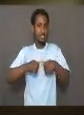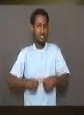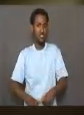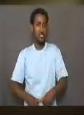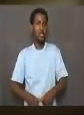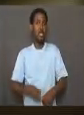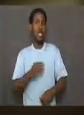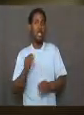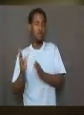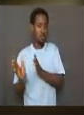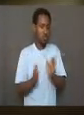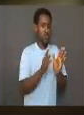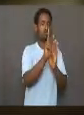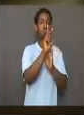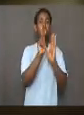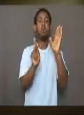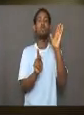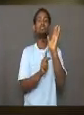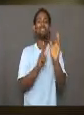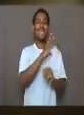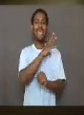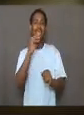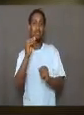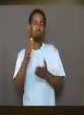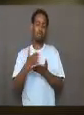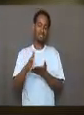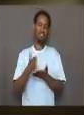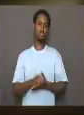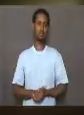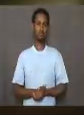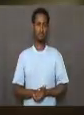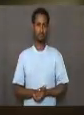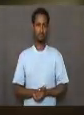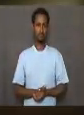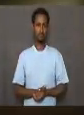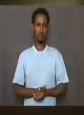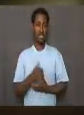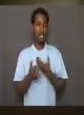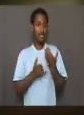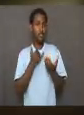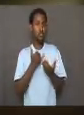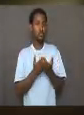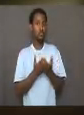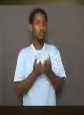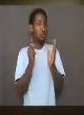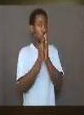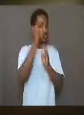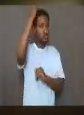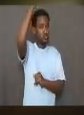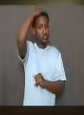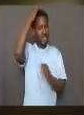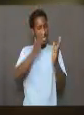and proposed policies and practices. It ensures that the